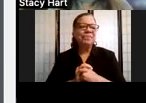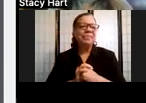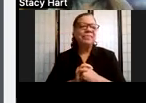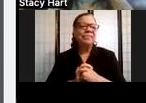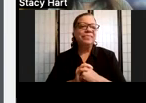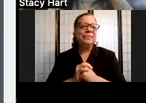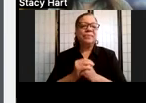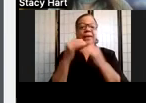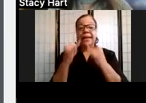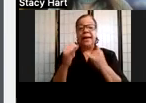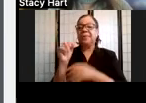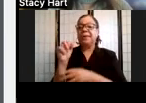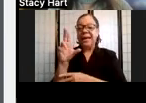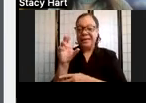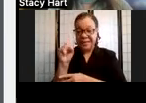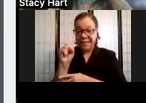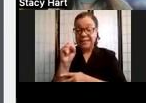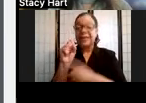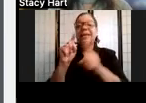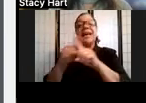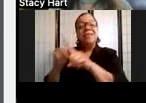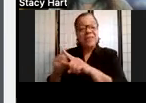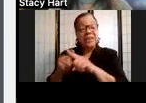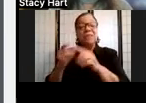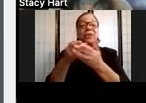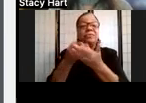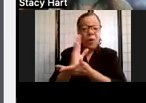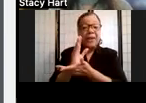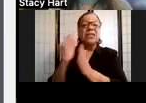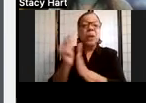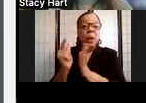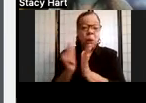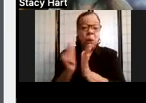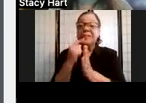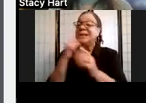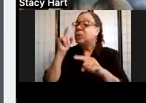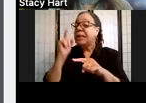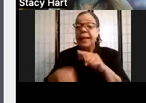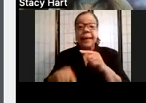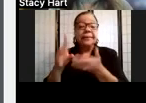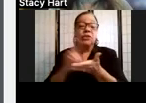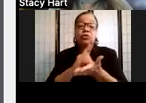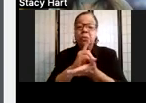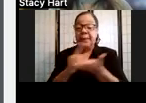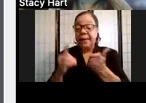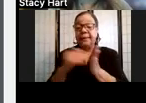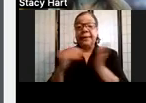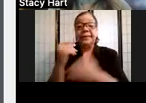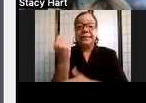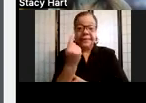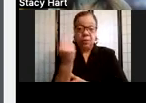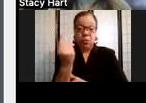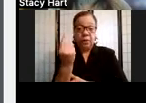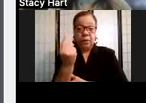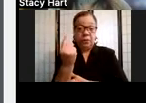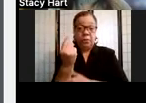The U.S. has several civil rights laws that say that you cannot discriminate against someone solely on the